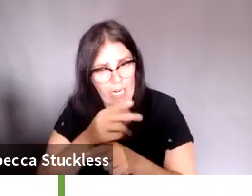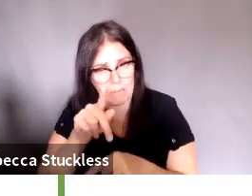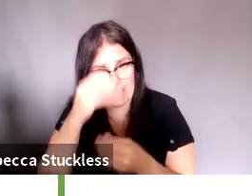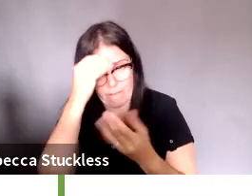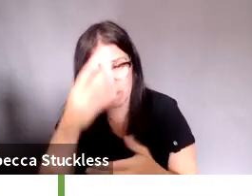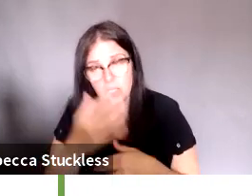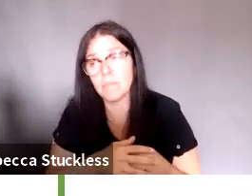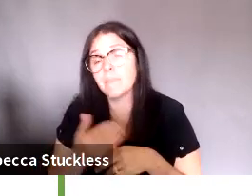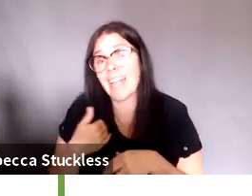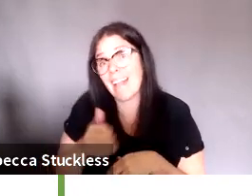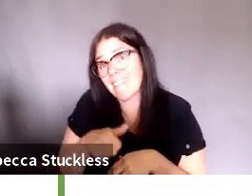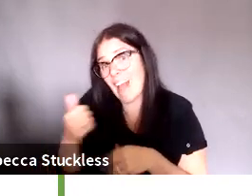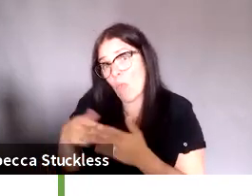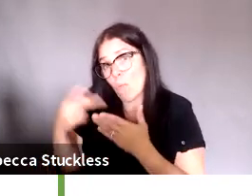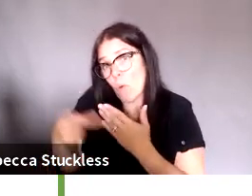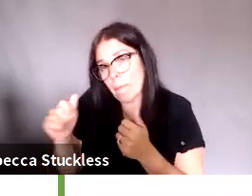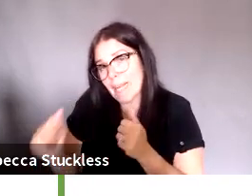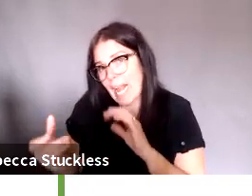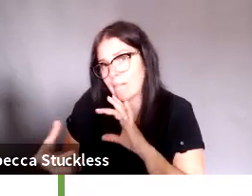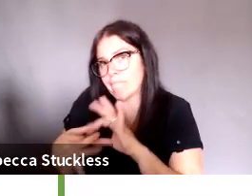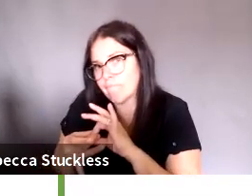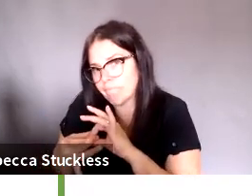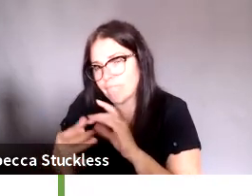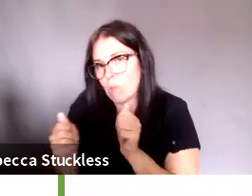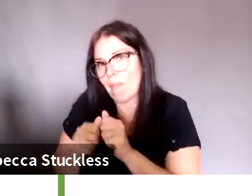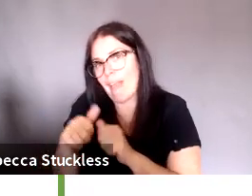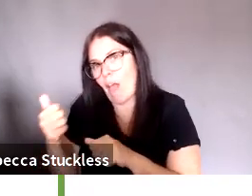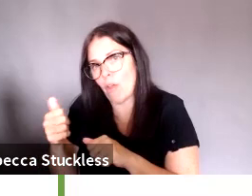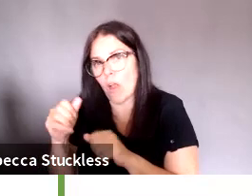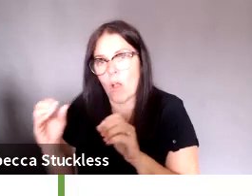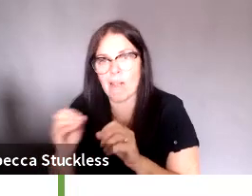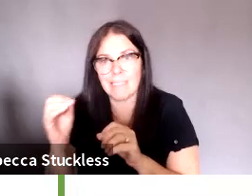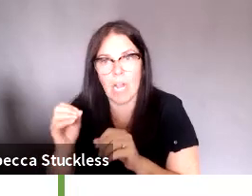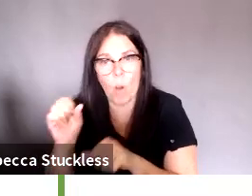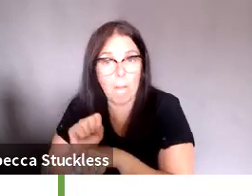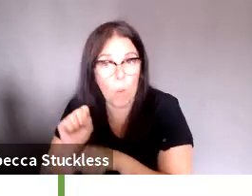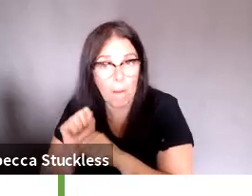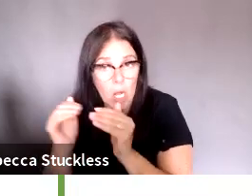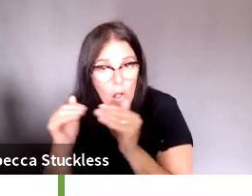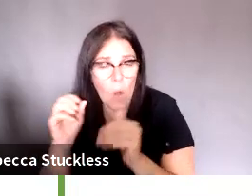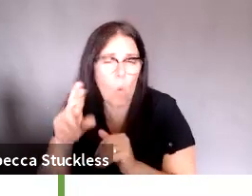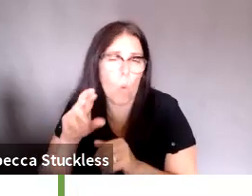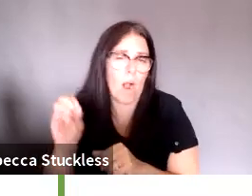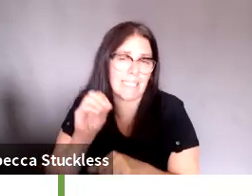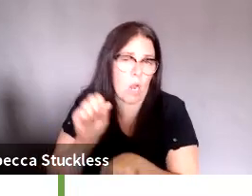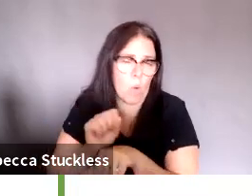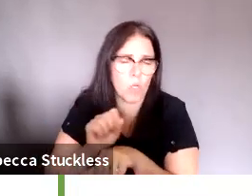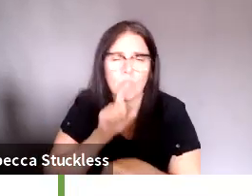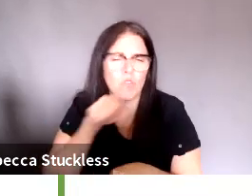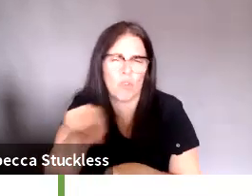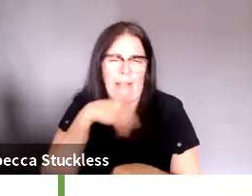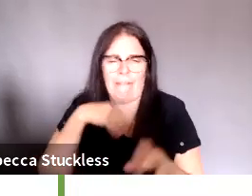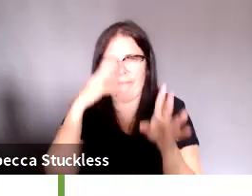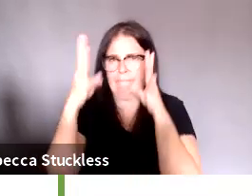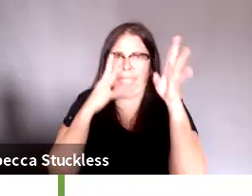our other Employment Ontario colleagues and or Ontario Works? So I'm sure you have lots of other ideas of ways to